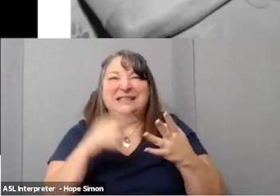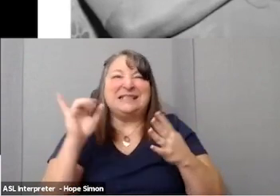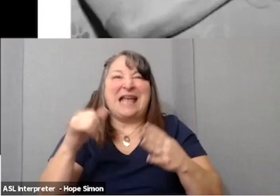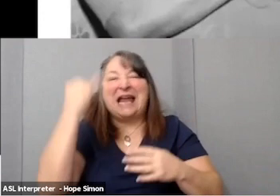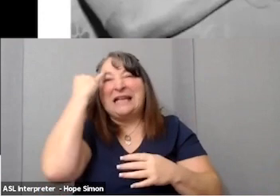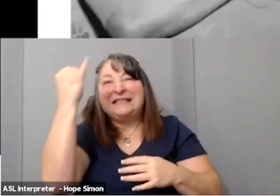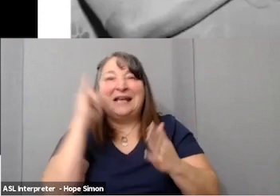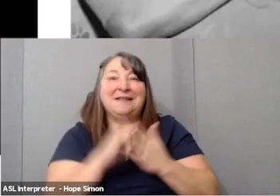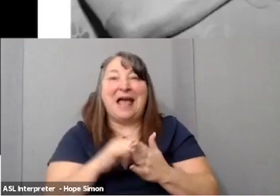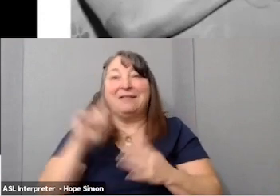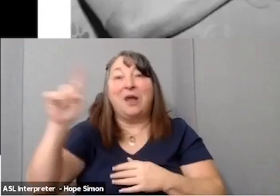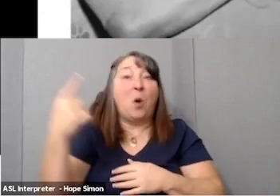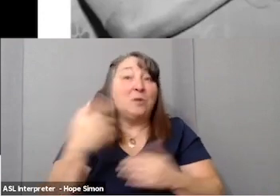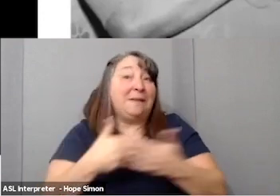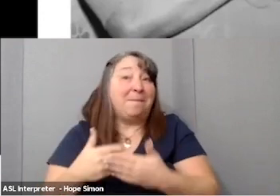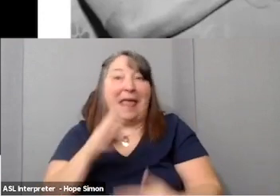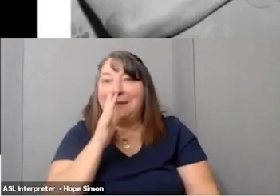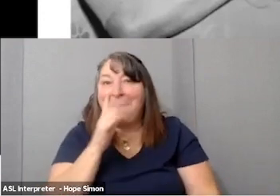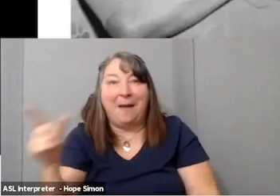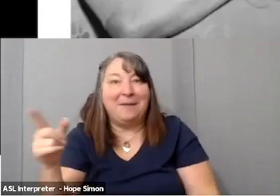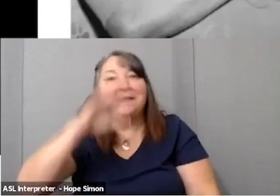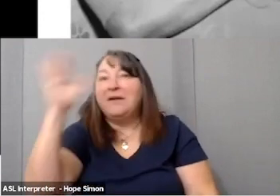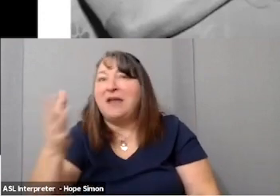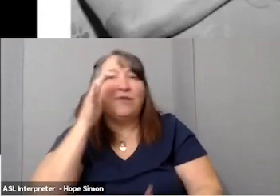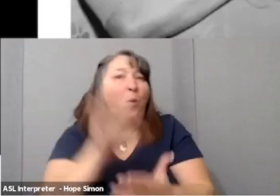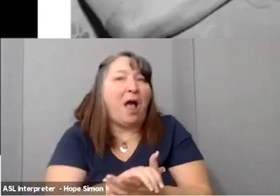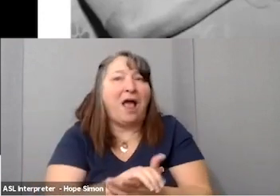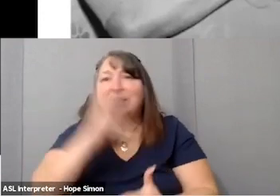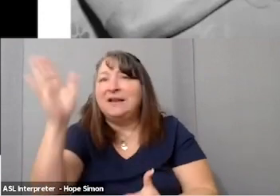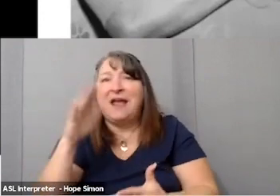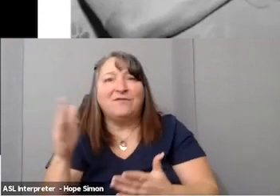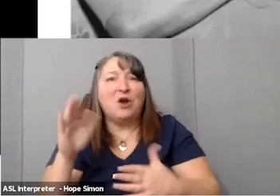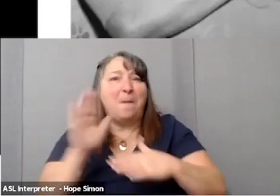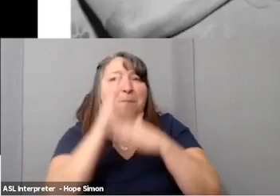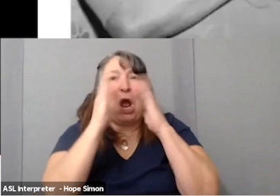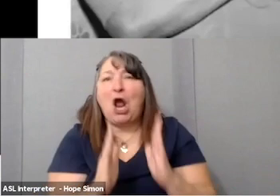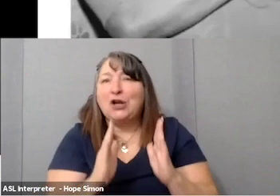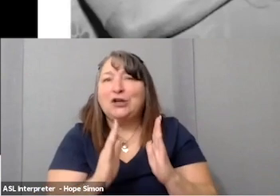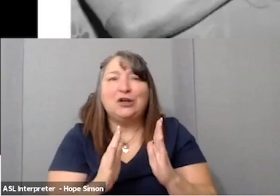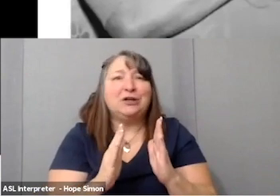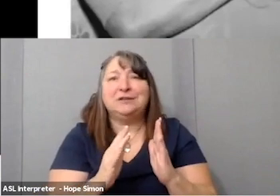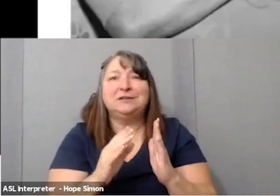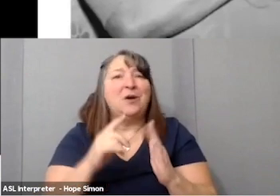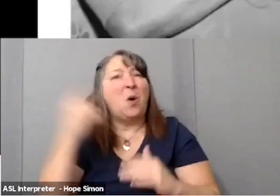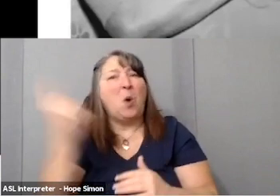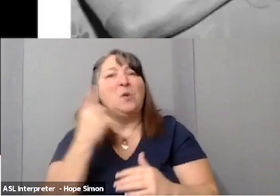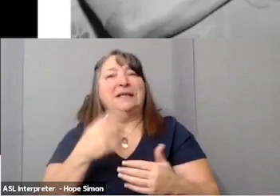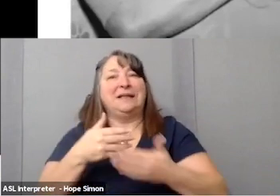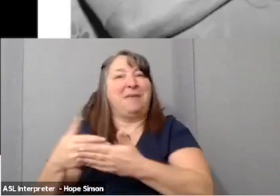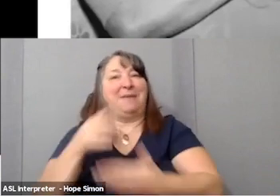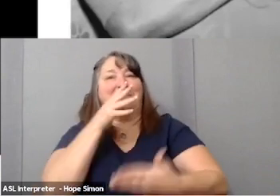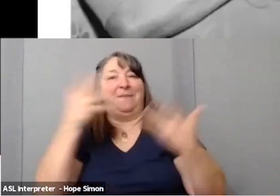that they are only a baby mama, they're never a wife, right, or a partner, and they are identified by